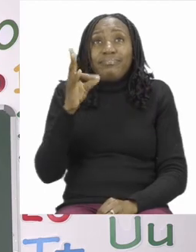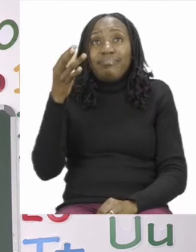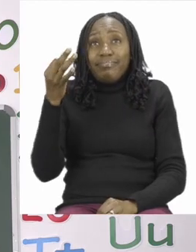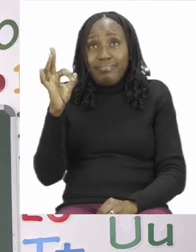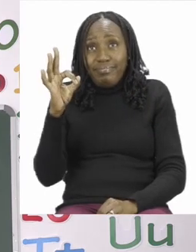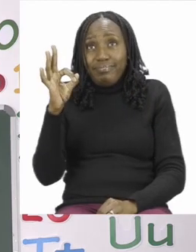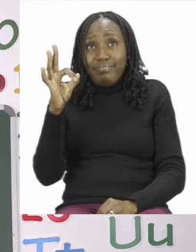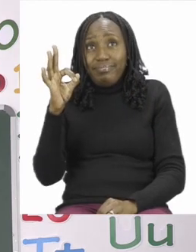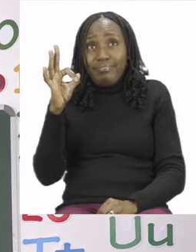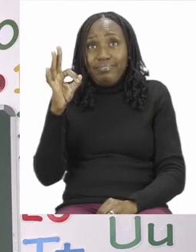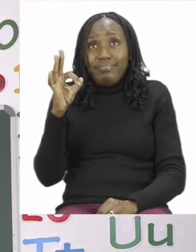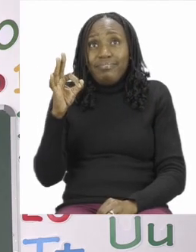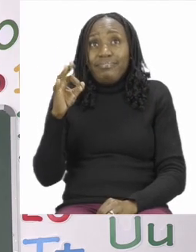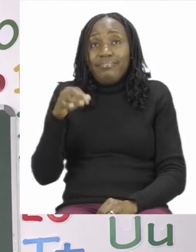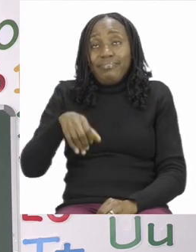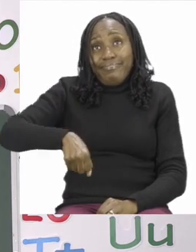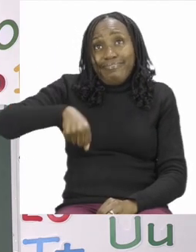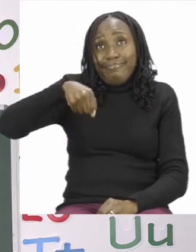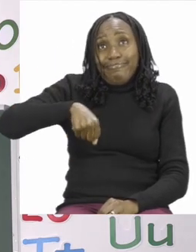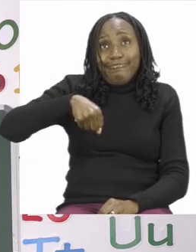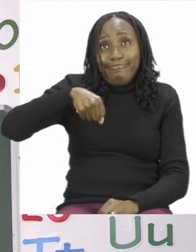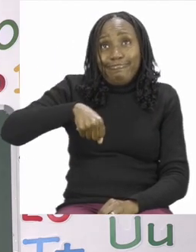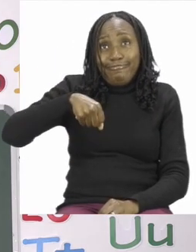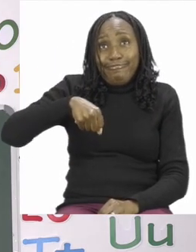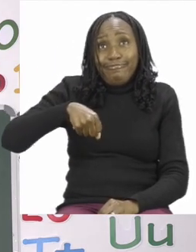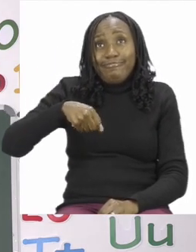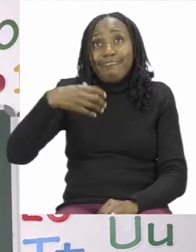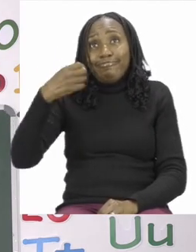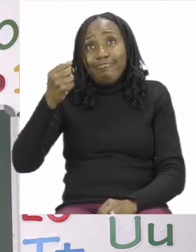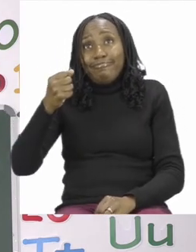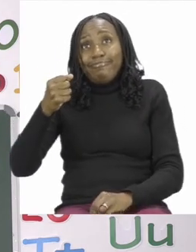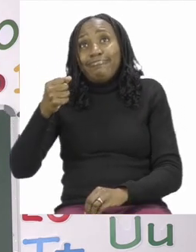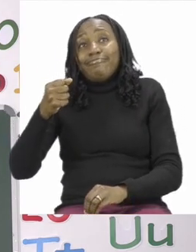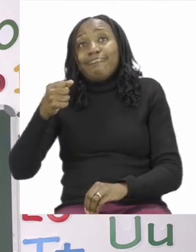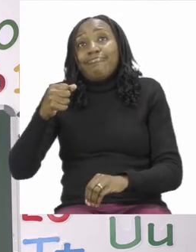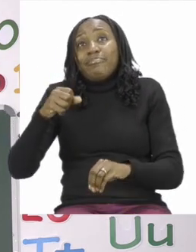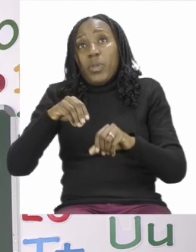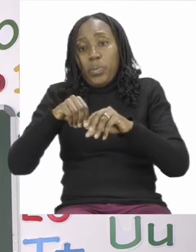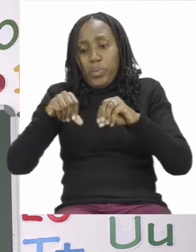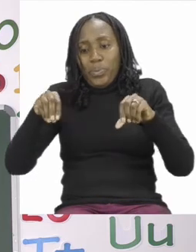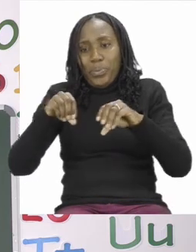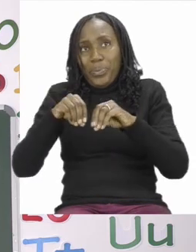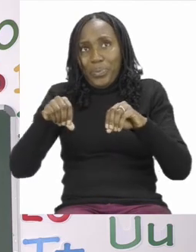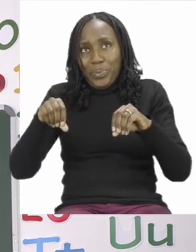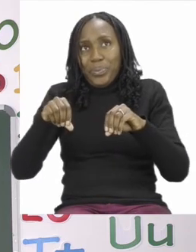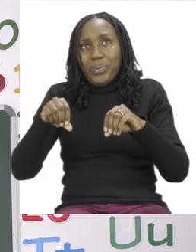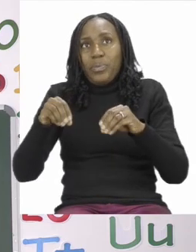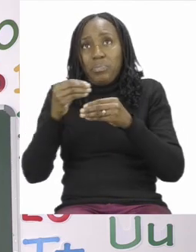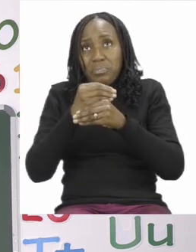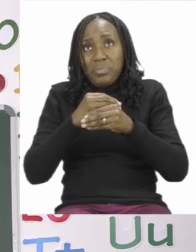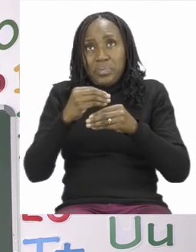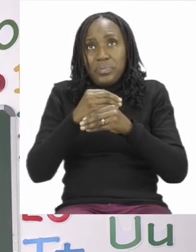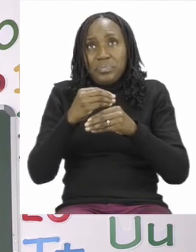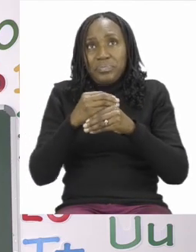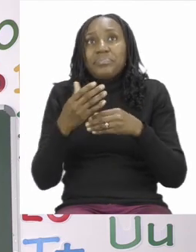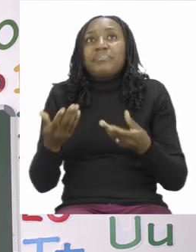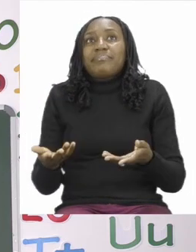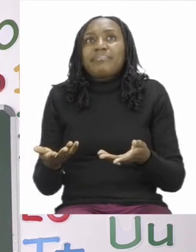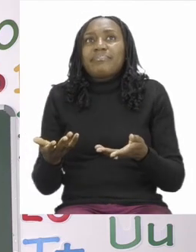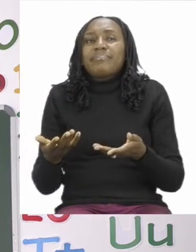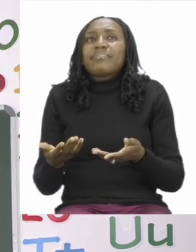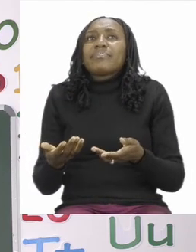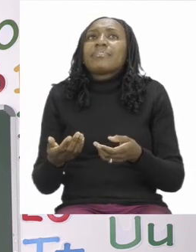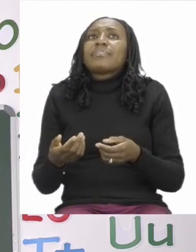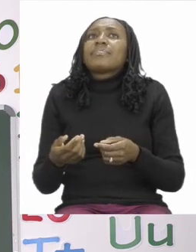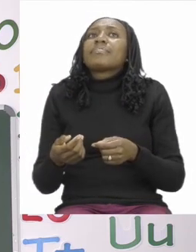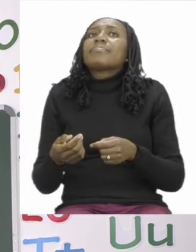279 bags. So we know that the bags of maize, they add up to 279. But he came back